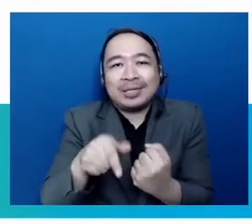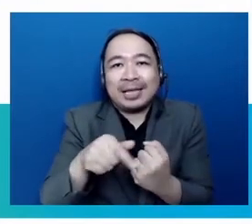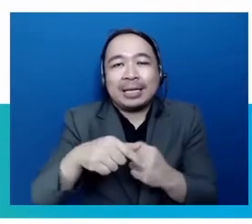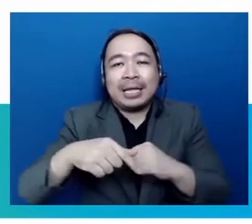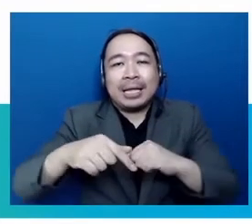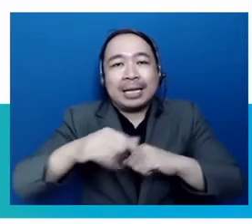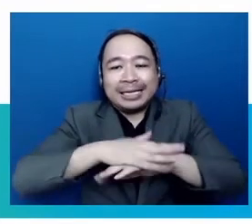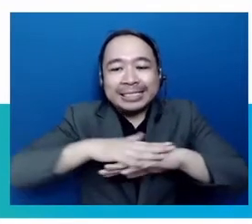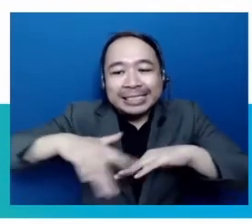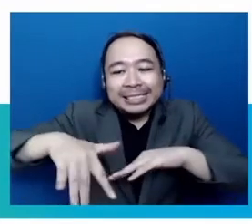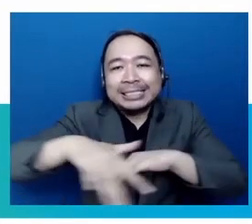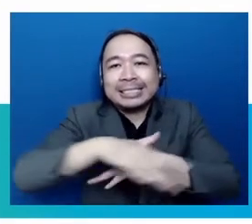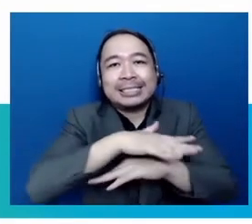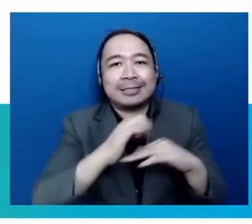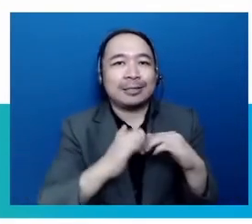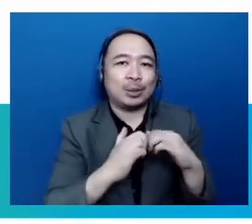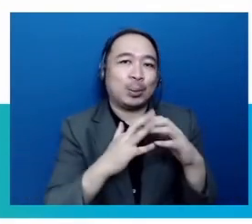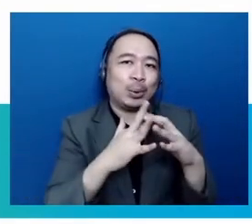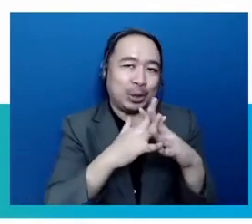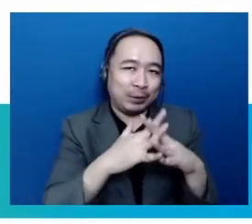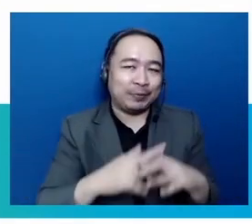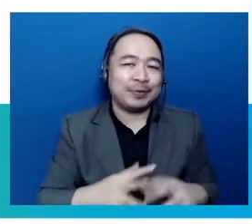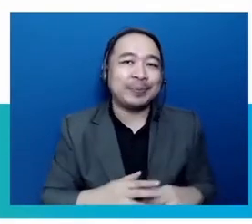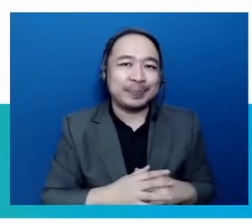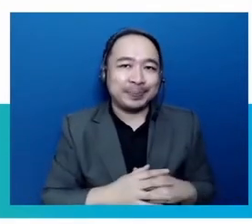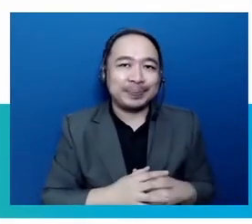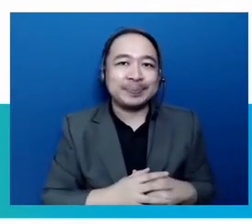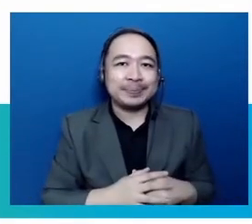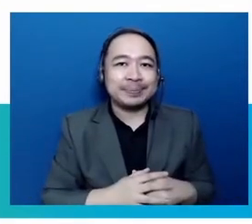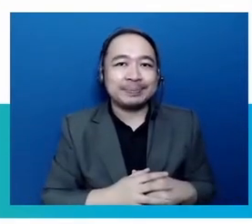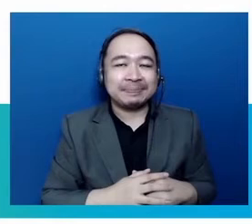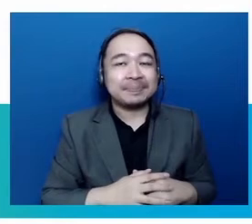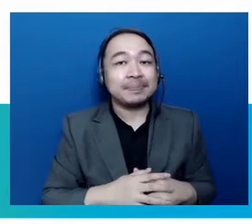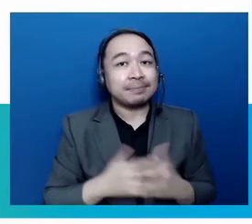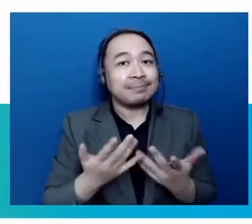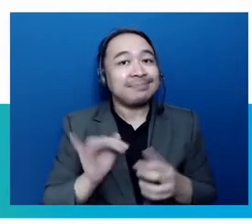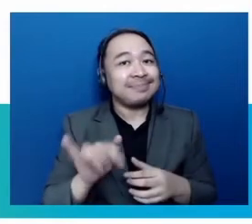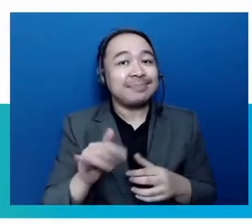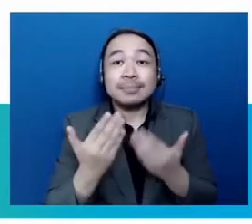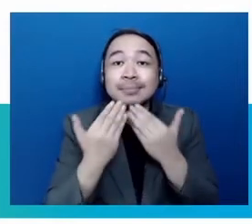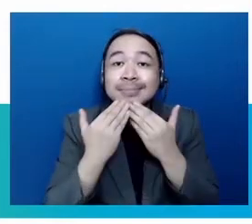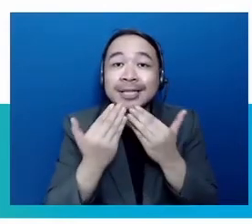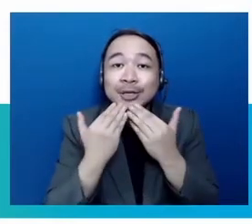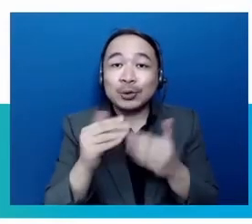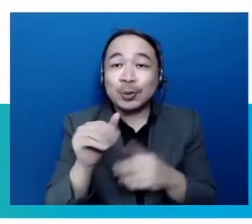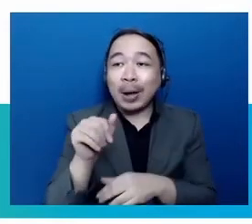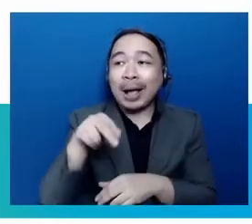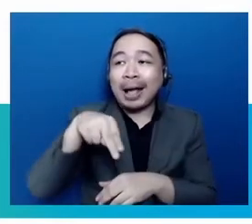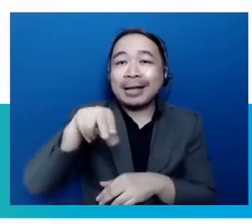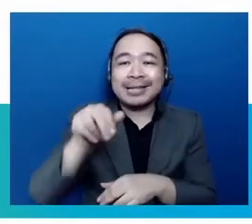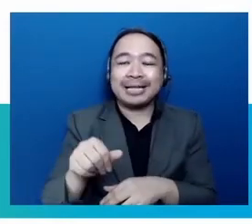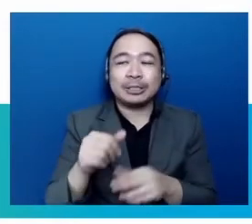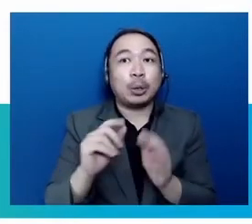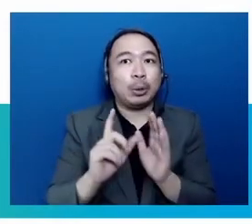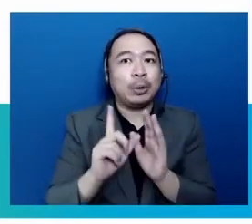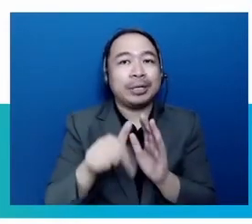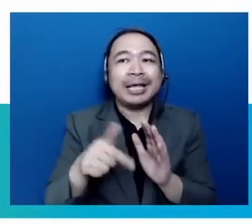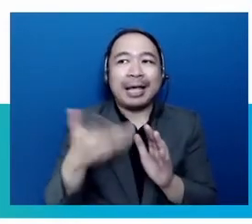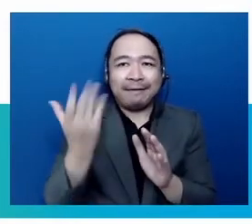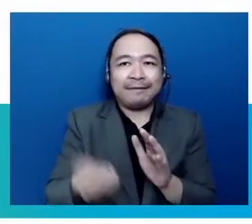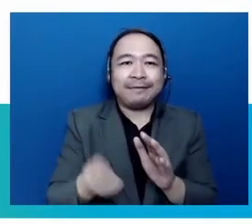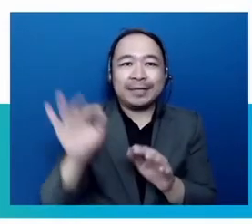That's it. Thank you very much, Anna. I'm sure there'll be questions pouring in during the discussion and of the